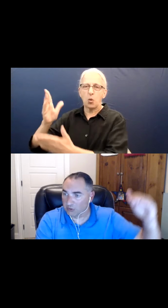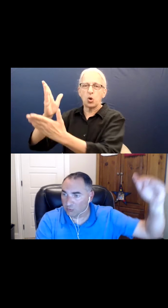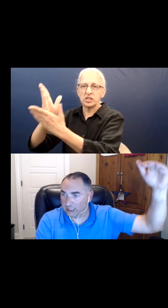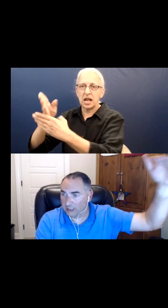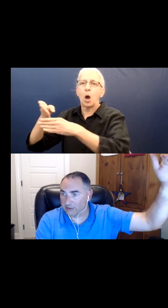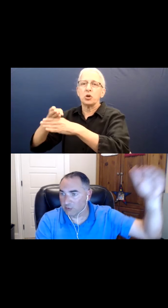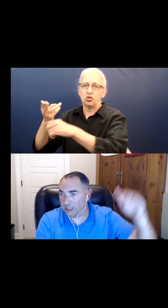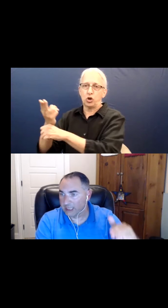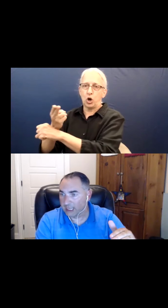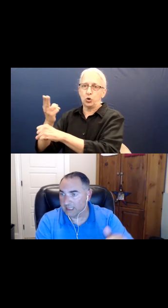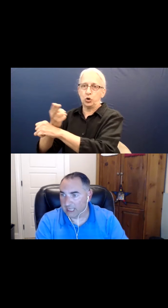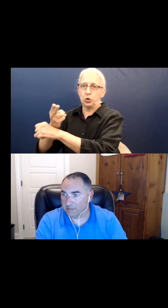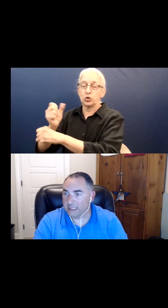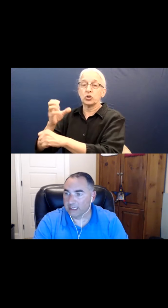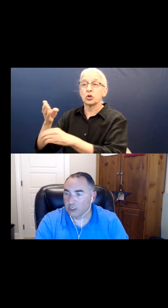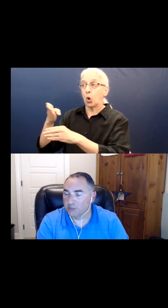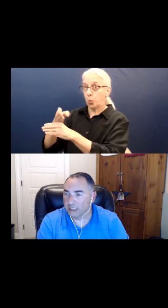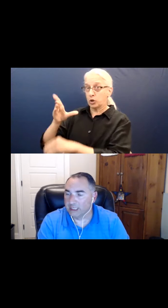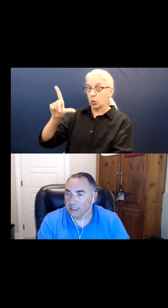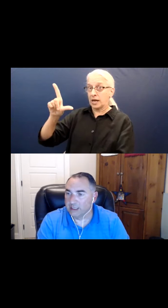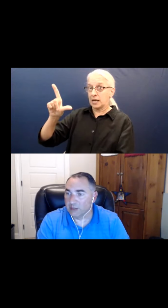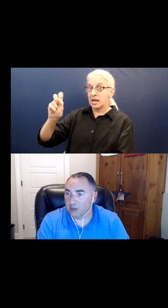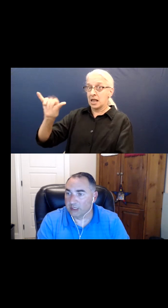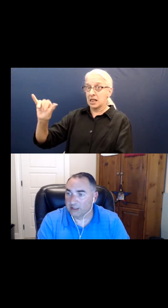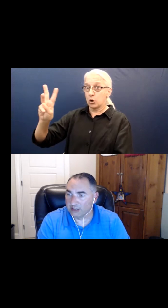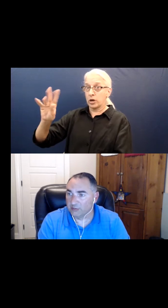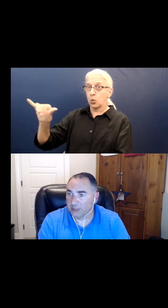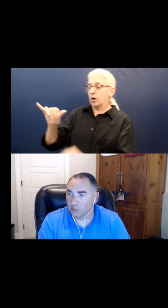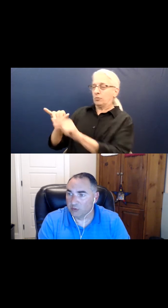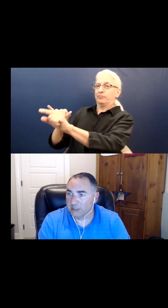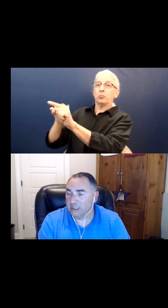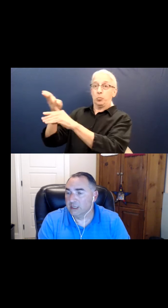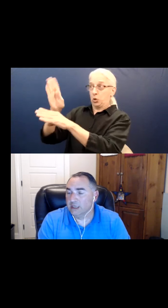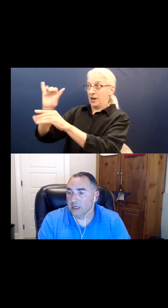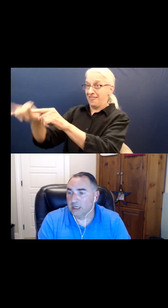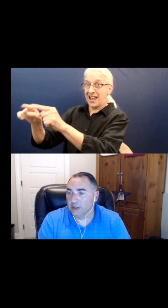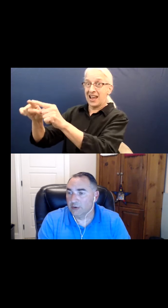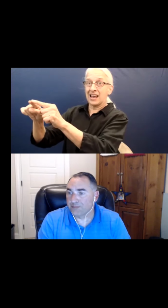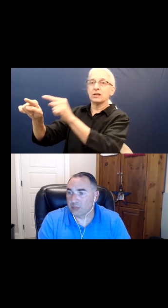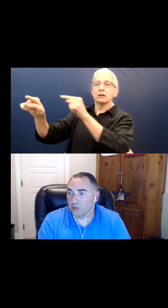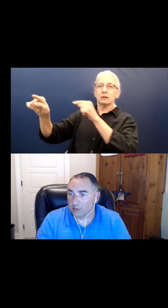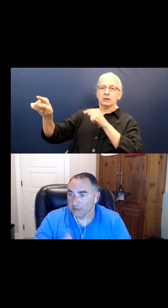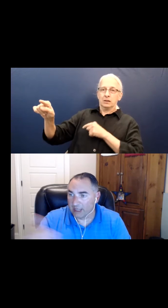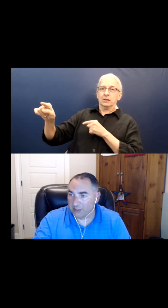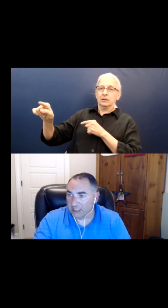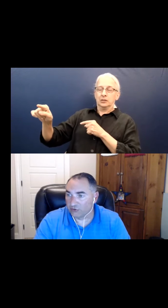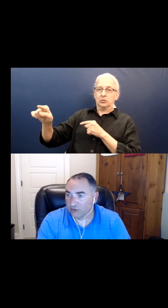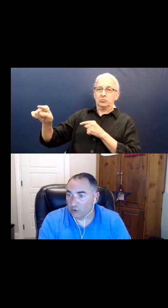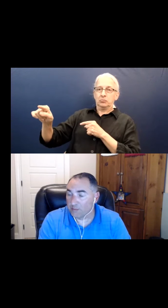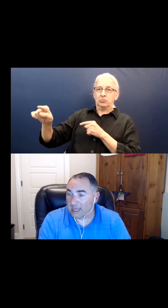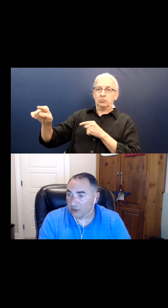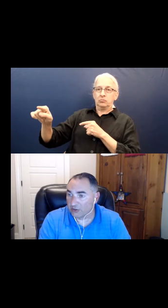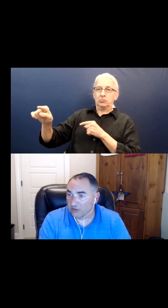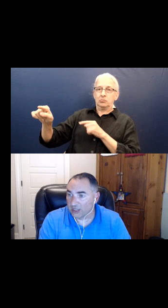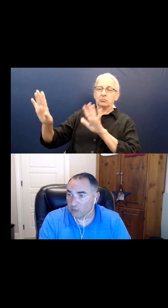sidewalk between Leary Way and that median opening that we would anticipate would be where we would have pedestrians